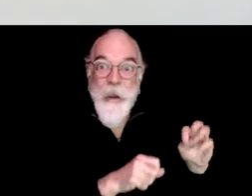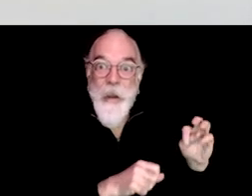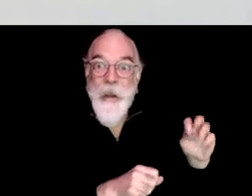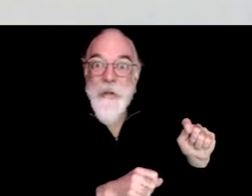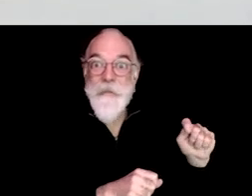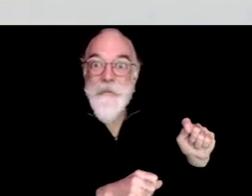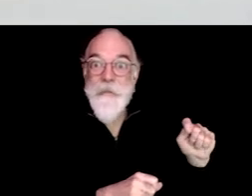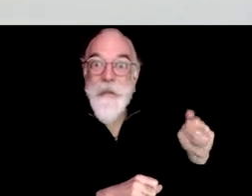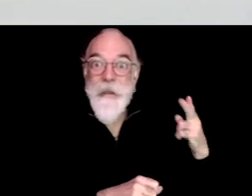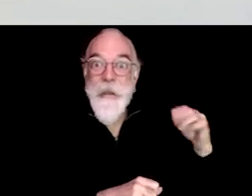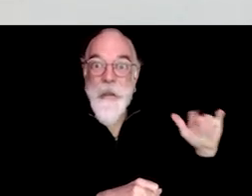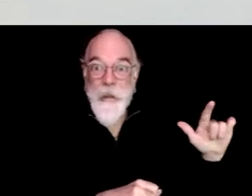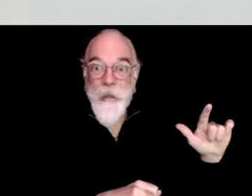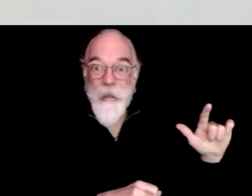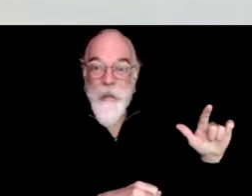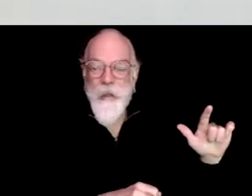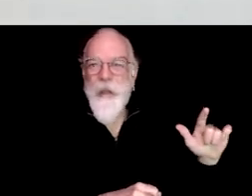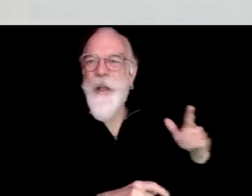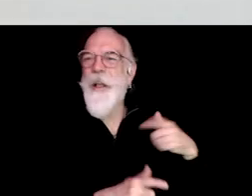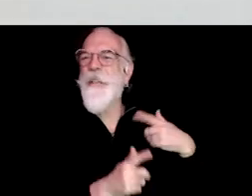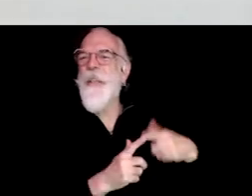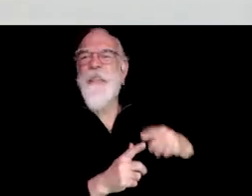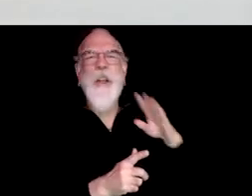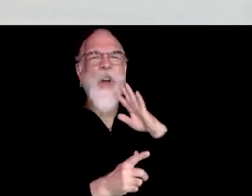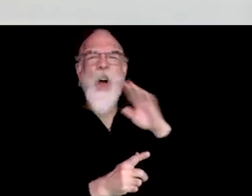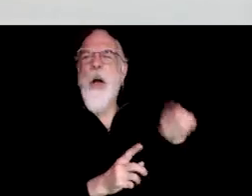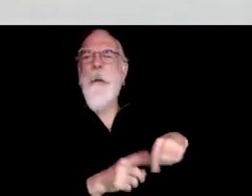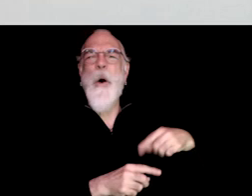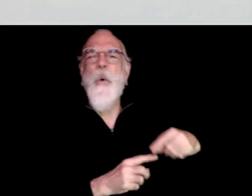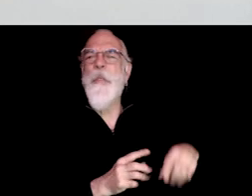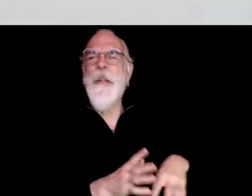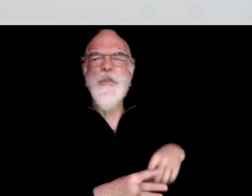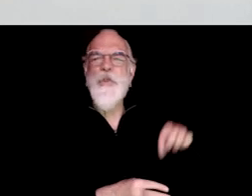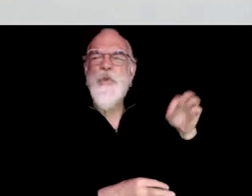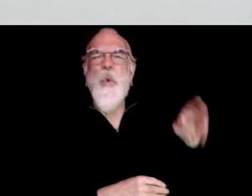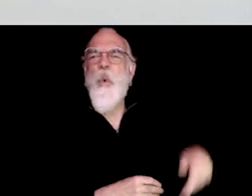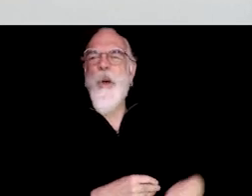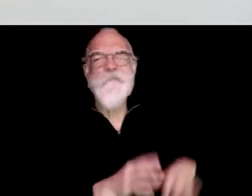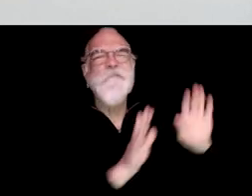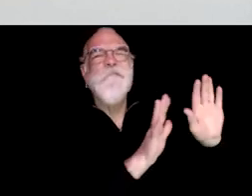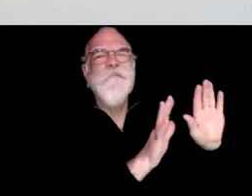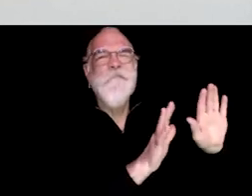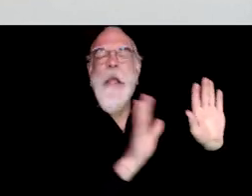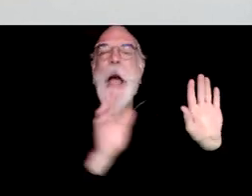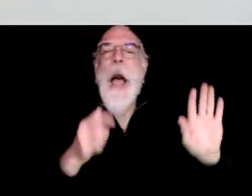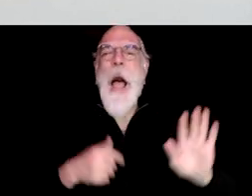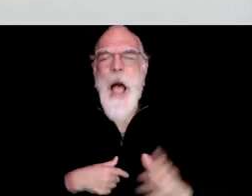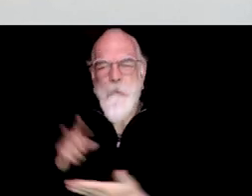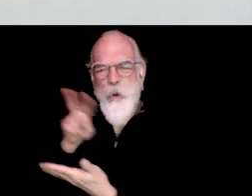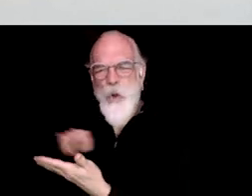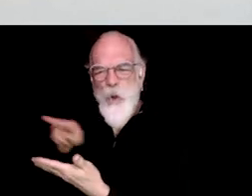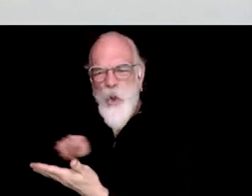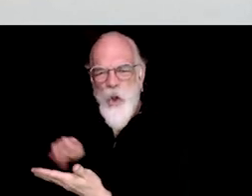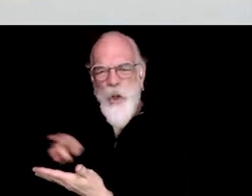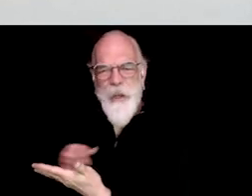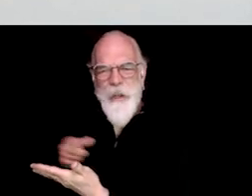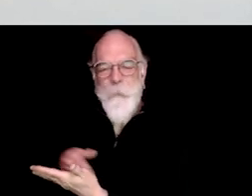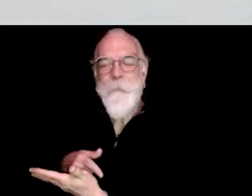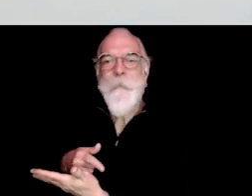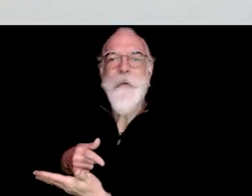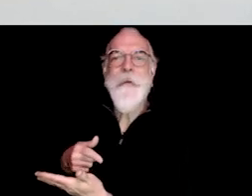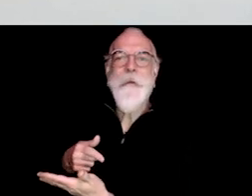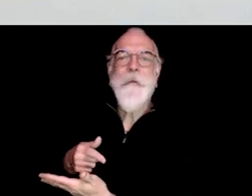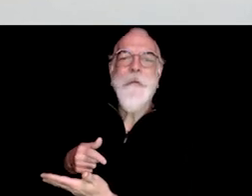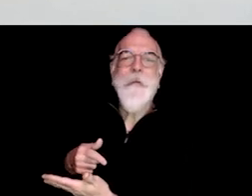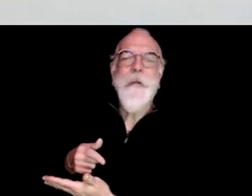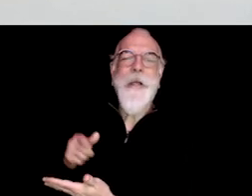And then he talks about the soul. Let me see. I have the actual quote here. One second. It's just great because